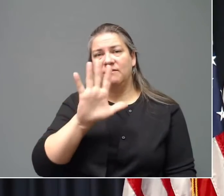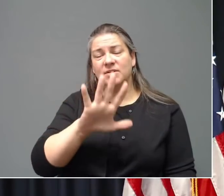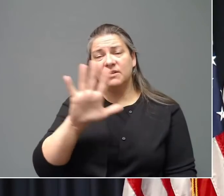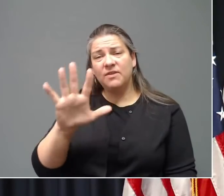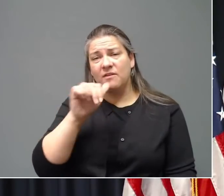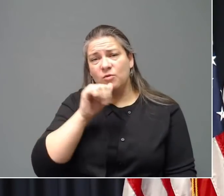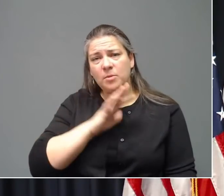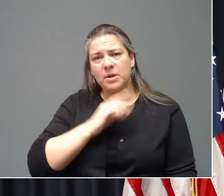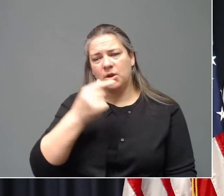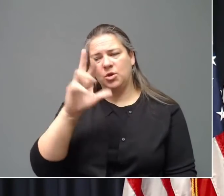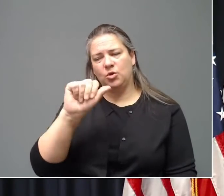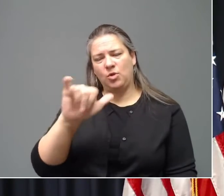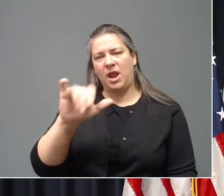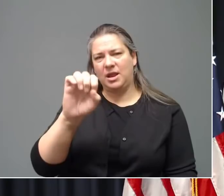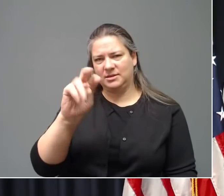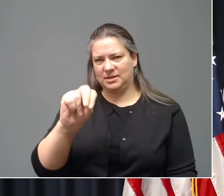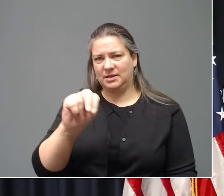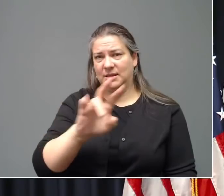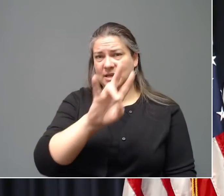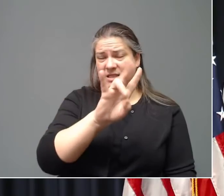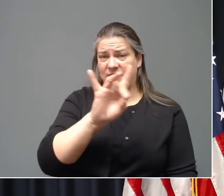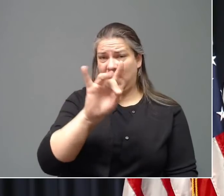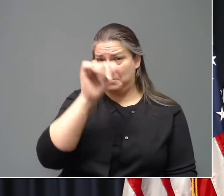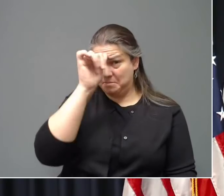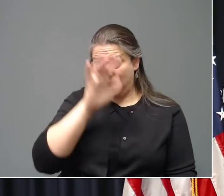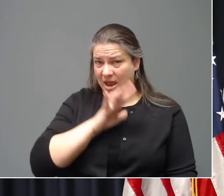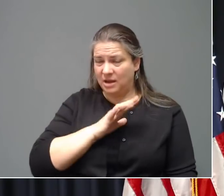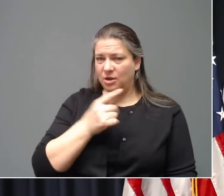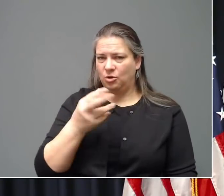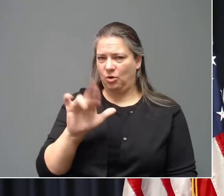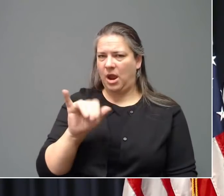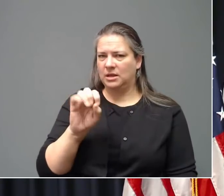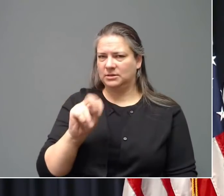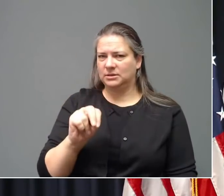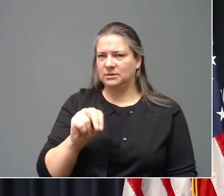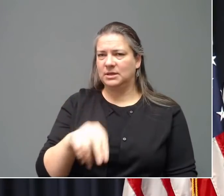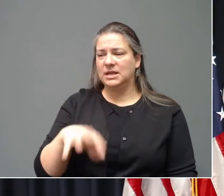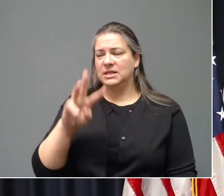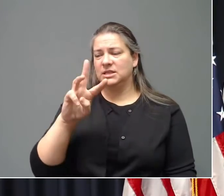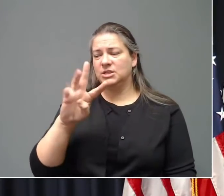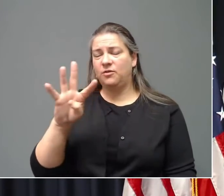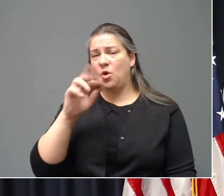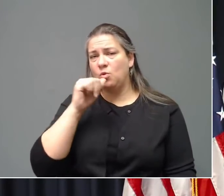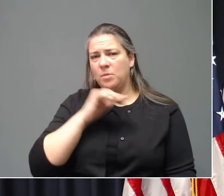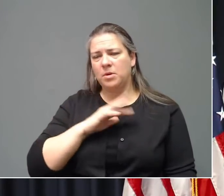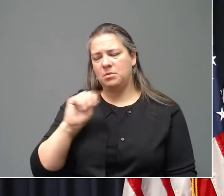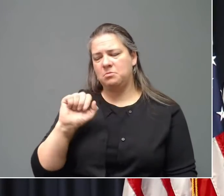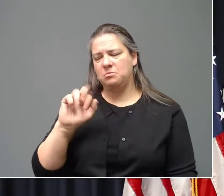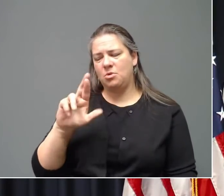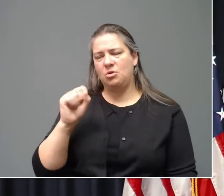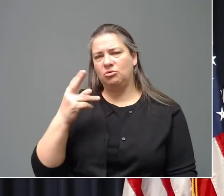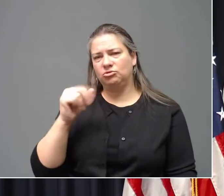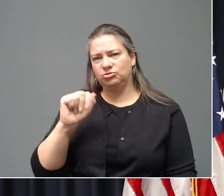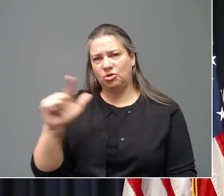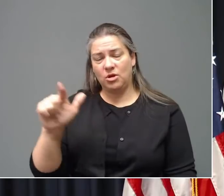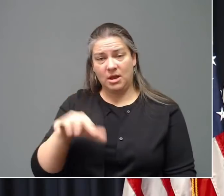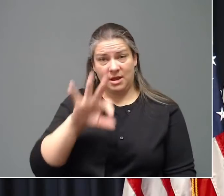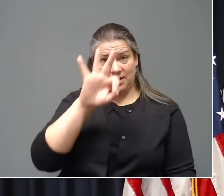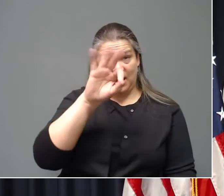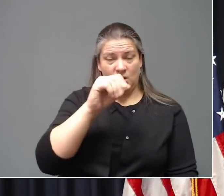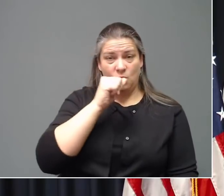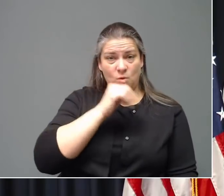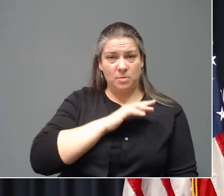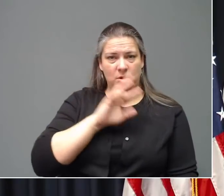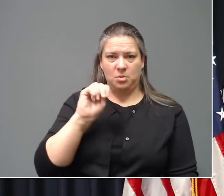Grayson, a 78-year-old man from Grayson, a 64-year-old woman from Marshall, a 90-year-old woman from Marshall,